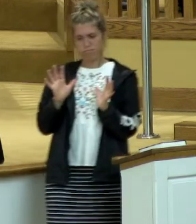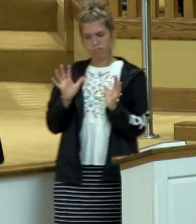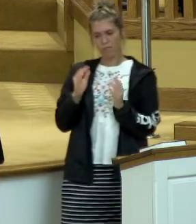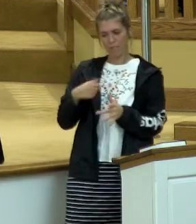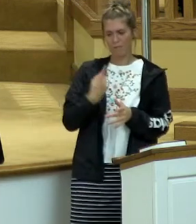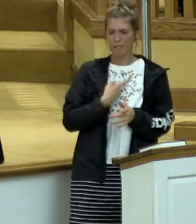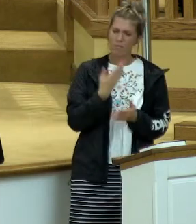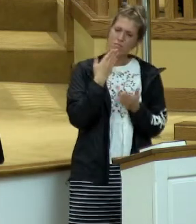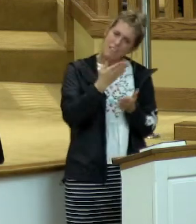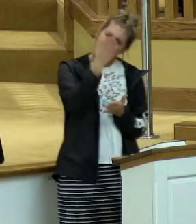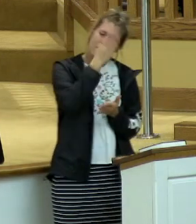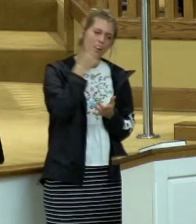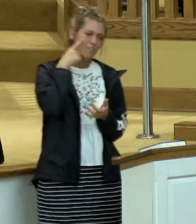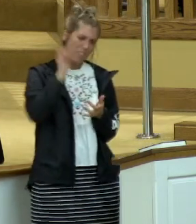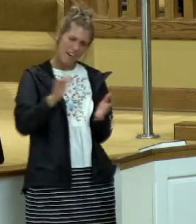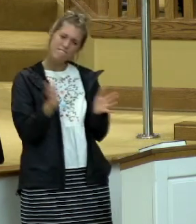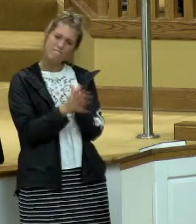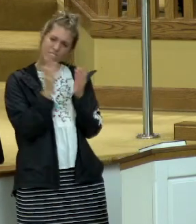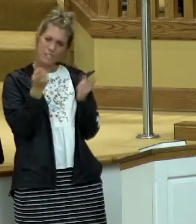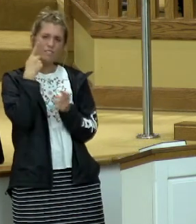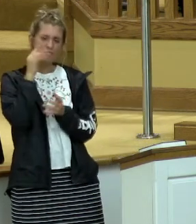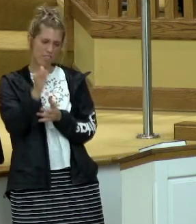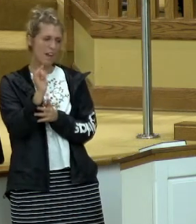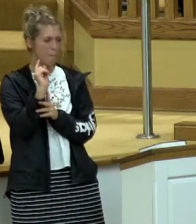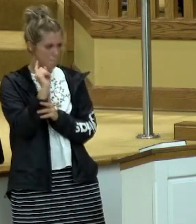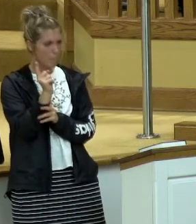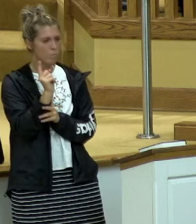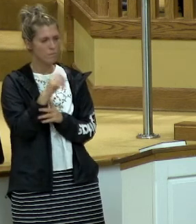alone for a while. Thank God for that victory I get for that moment.